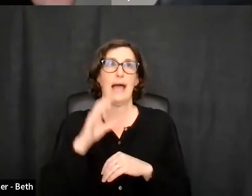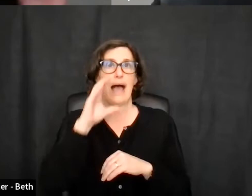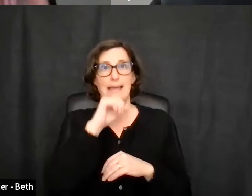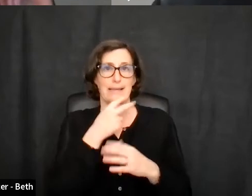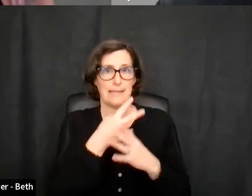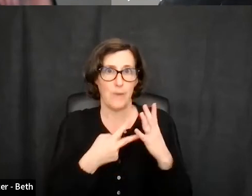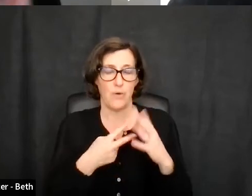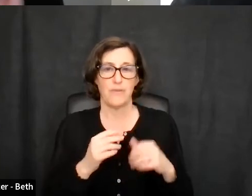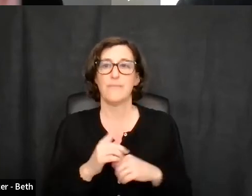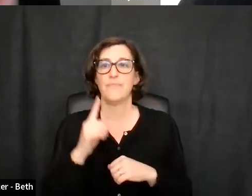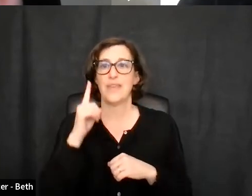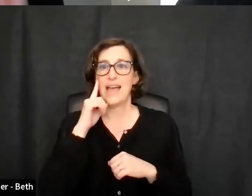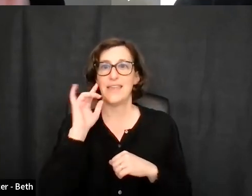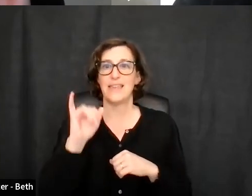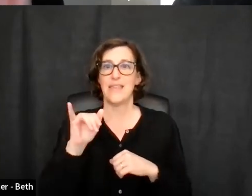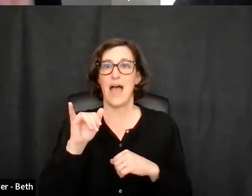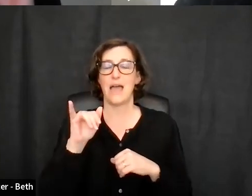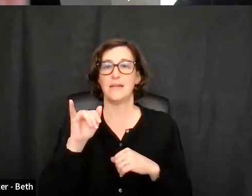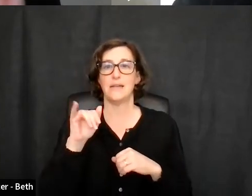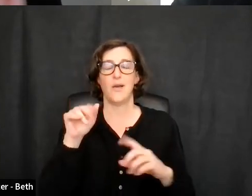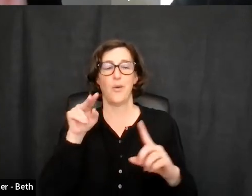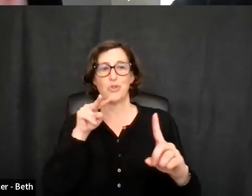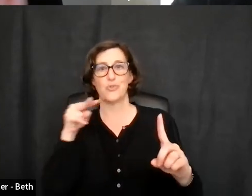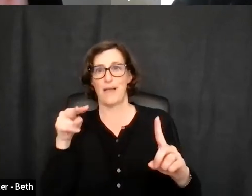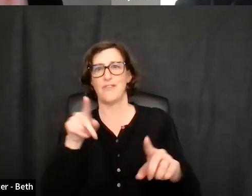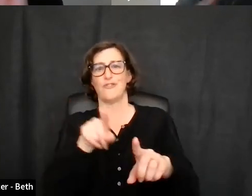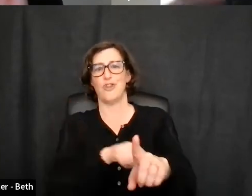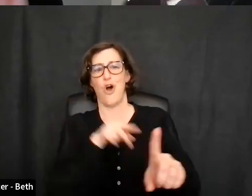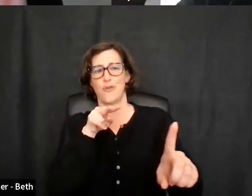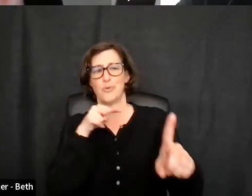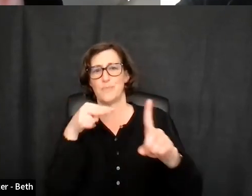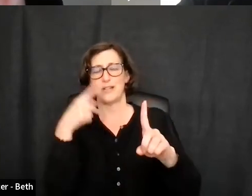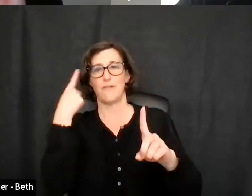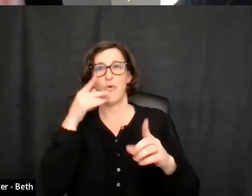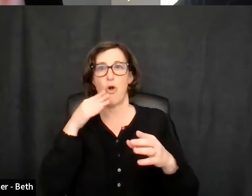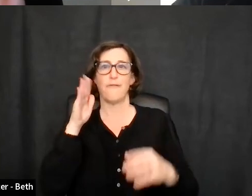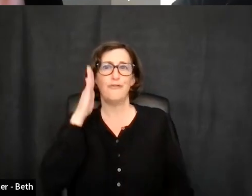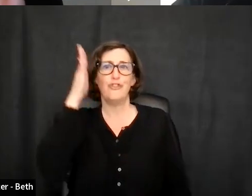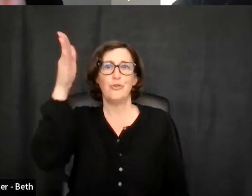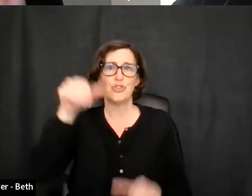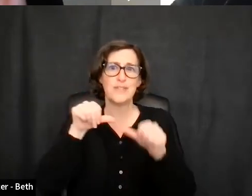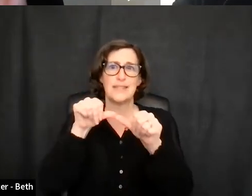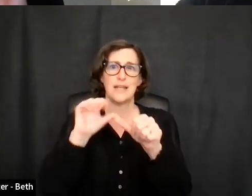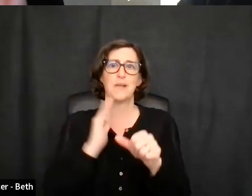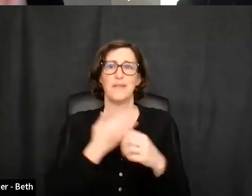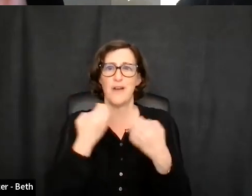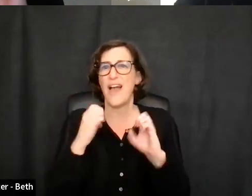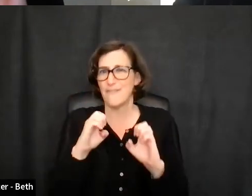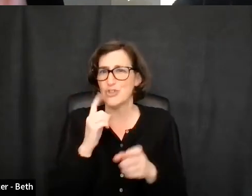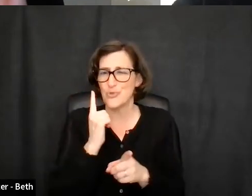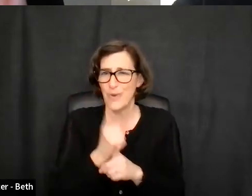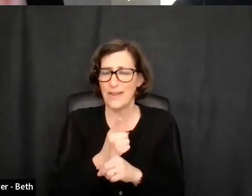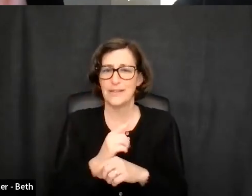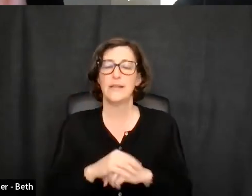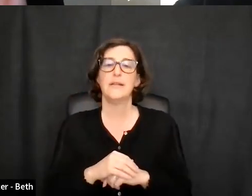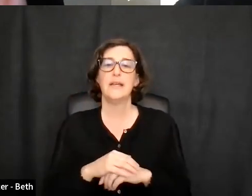think that long view perspective is certainly necessary for like long-term sustainability of our efforts, right?